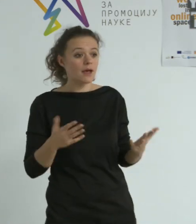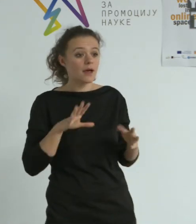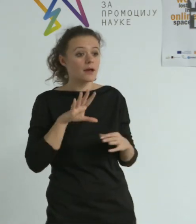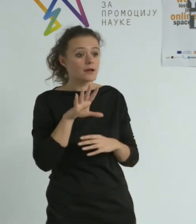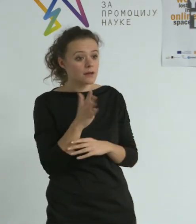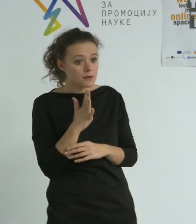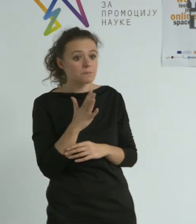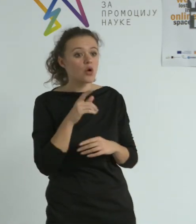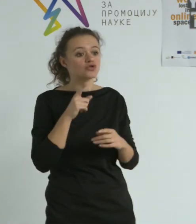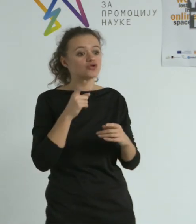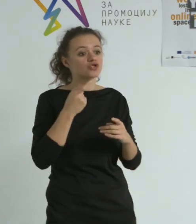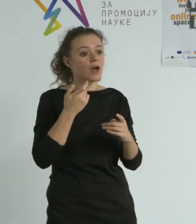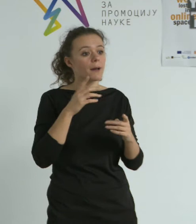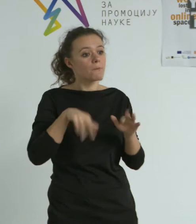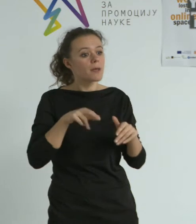some questions?